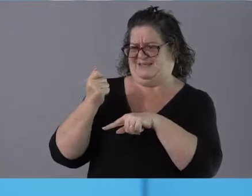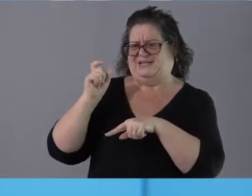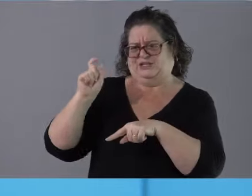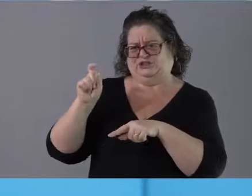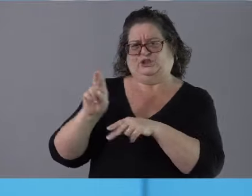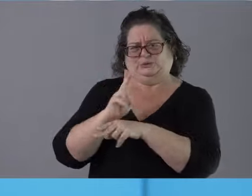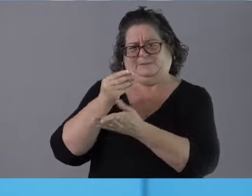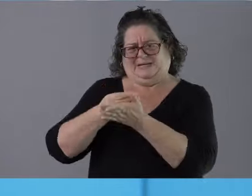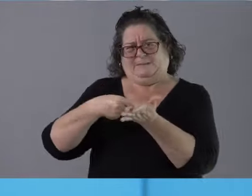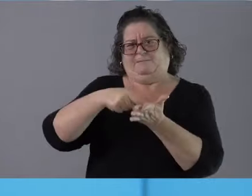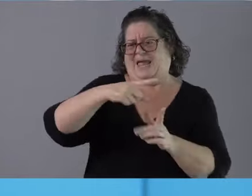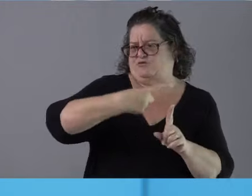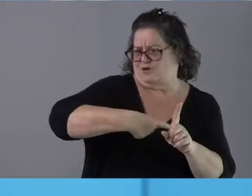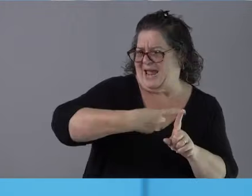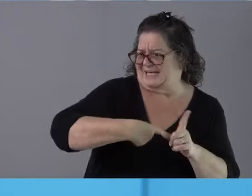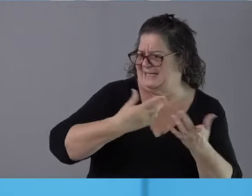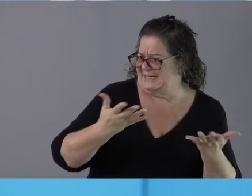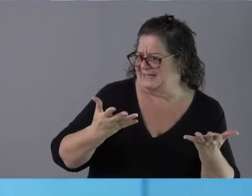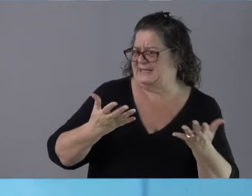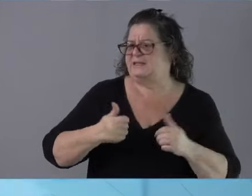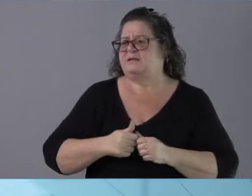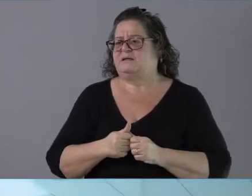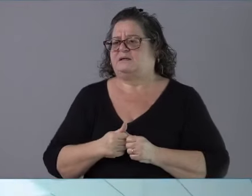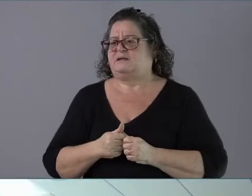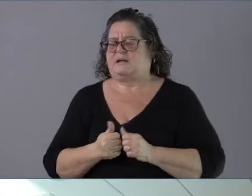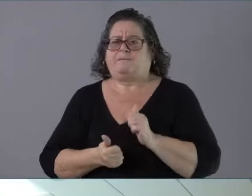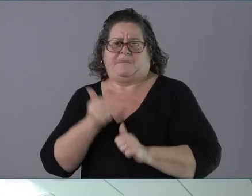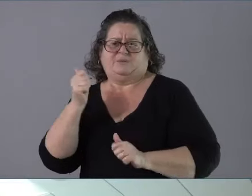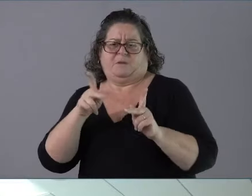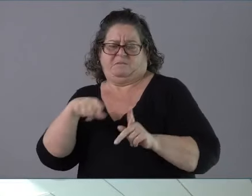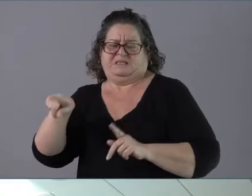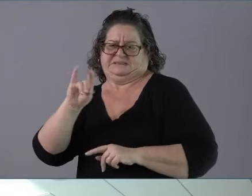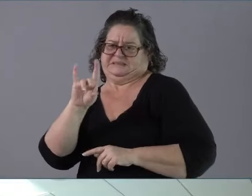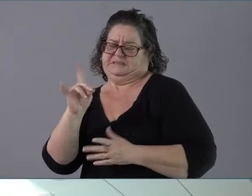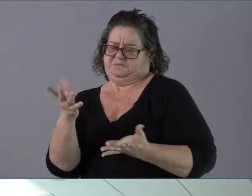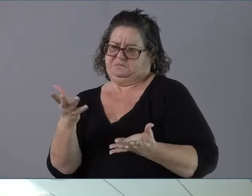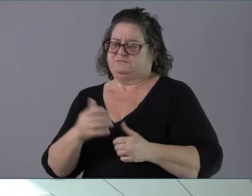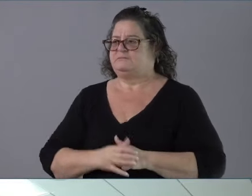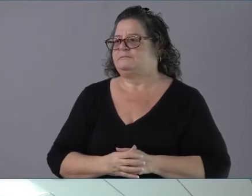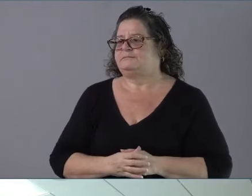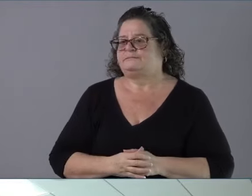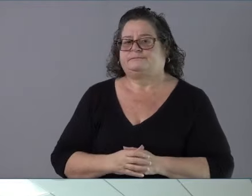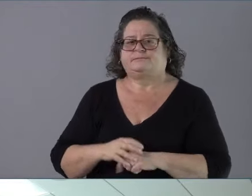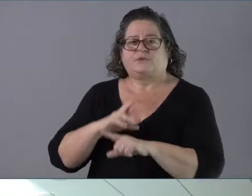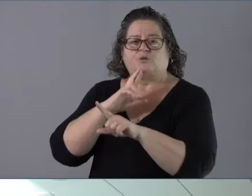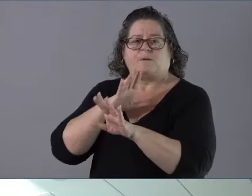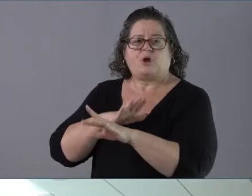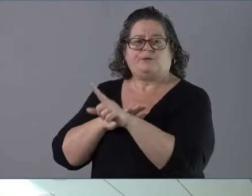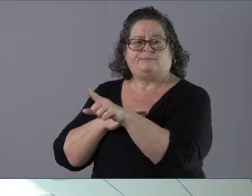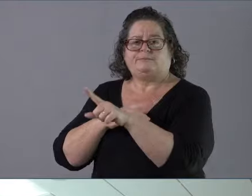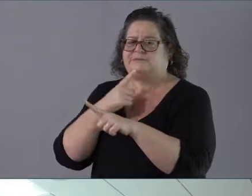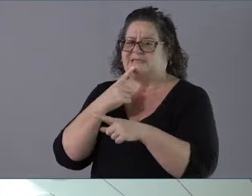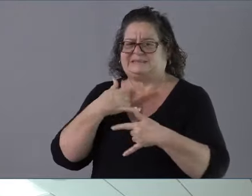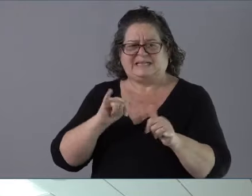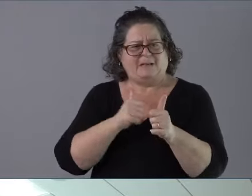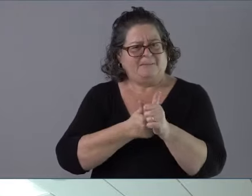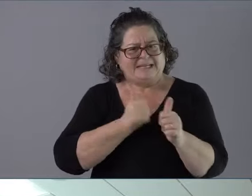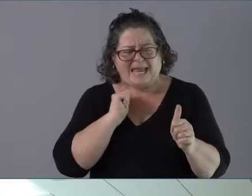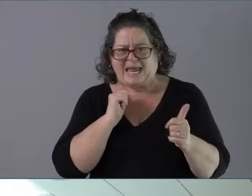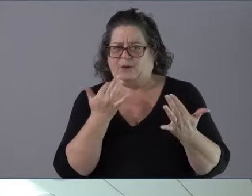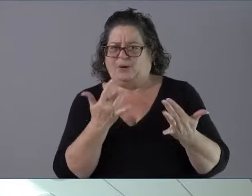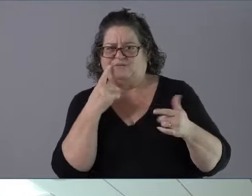rent and their mortgage, and most of them are. But there's still that backlog. There's still that backlog in counties and we